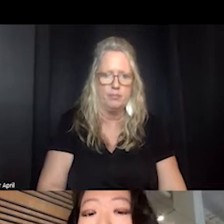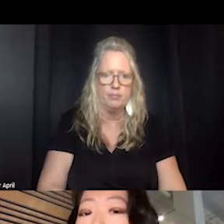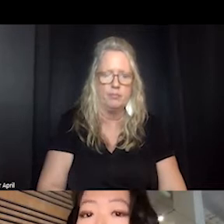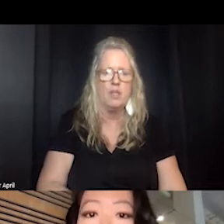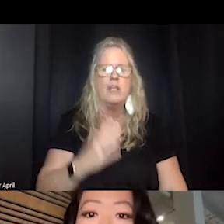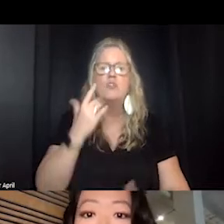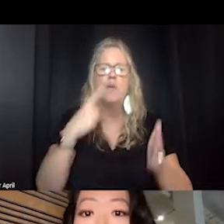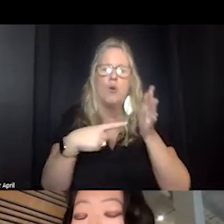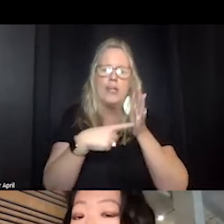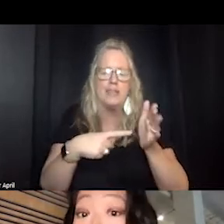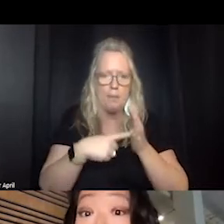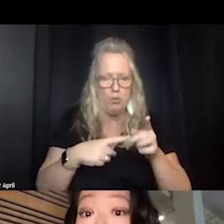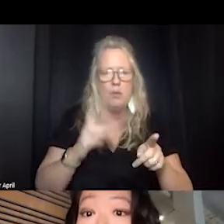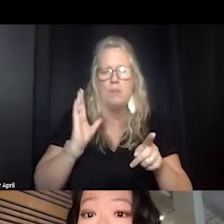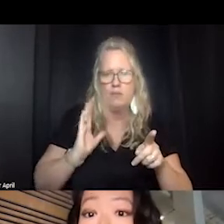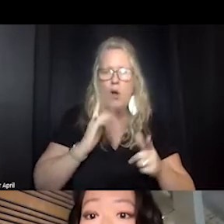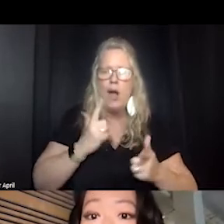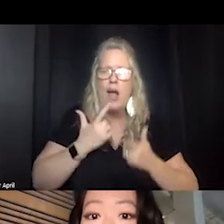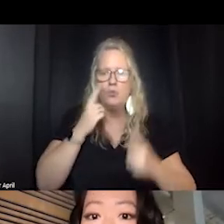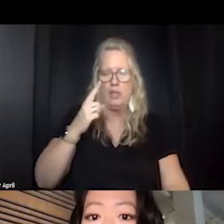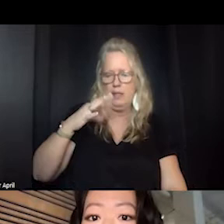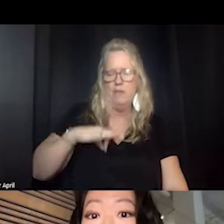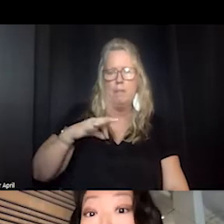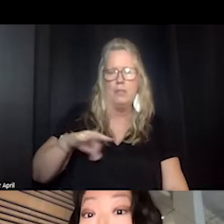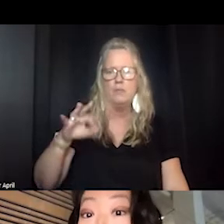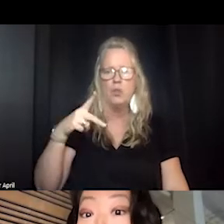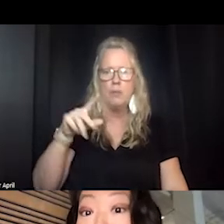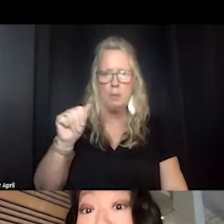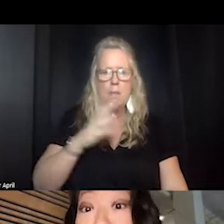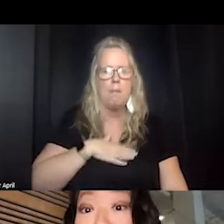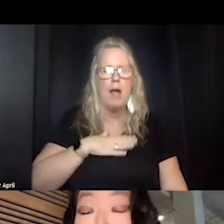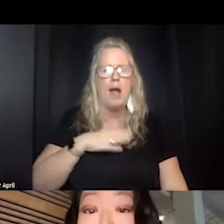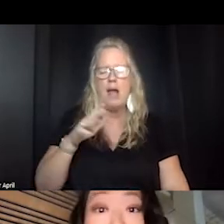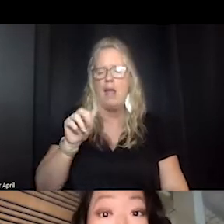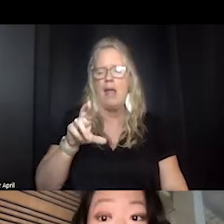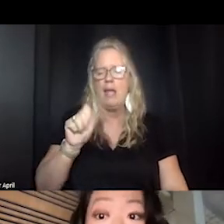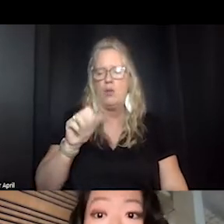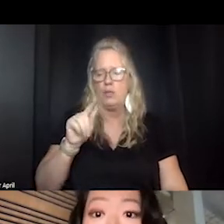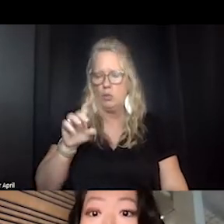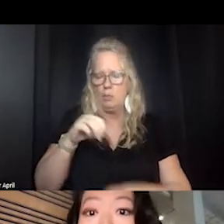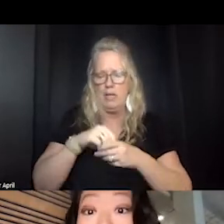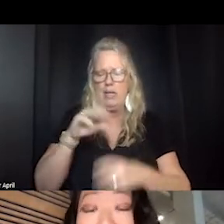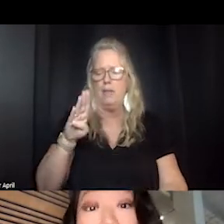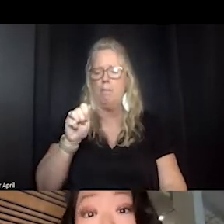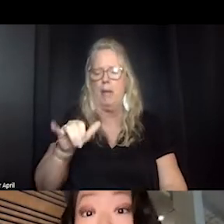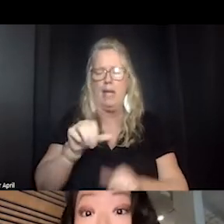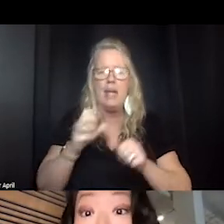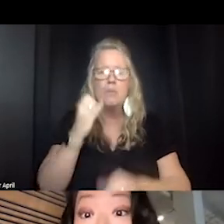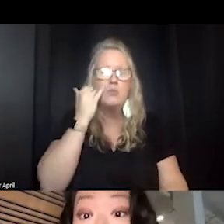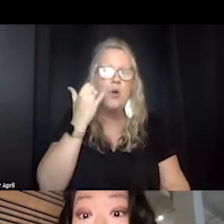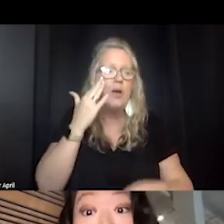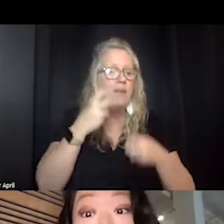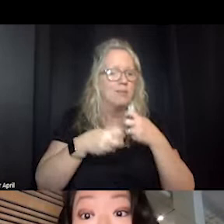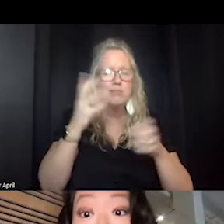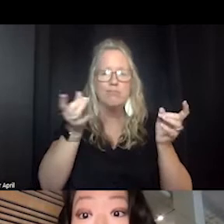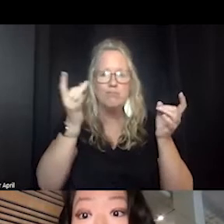So an example of this is I used to live in Pittsburgh, Pennsylvania. My area code was from my hometown in the Bay Area. And if I was having a